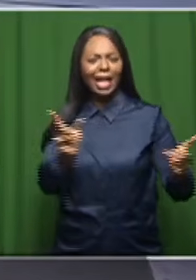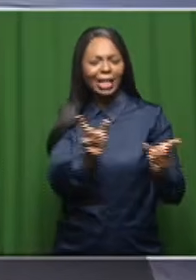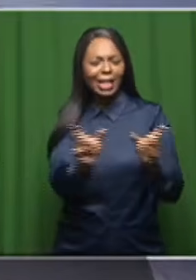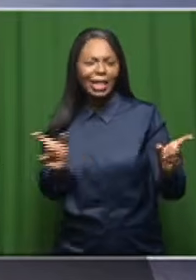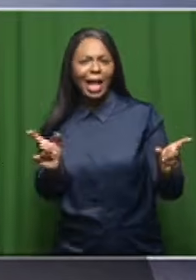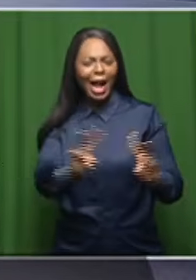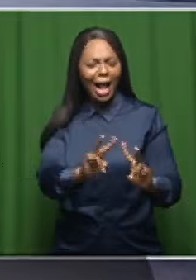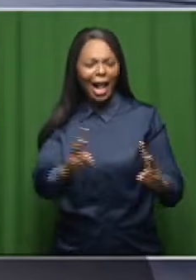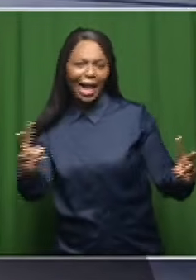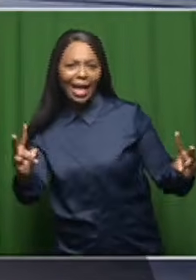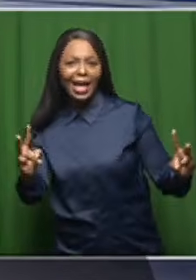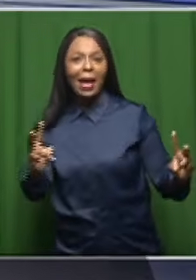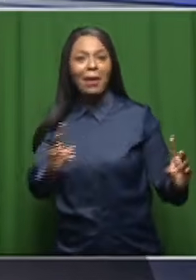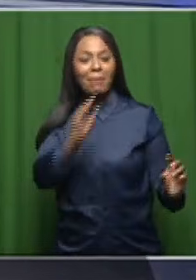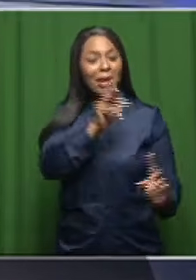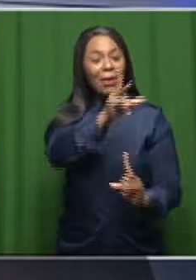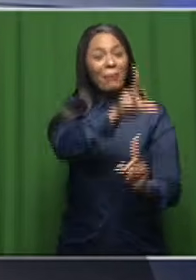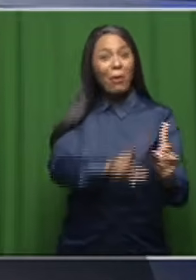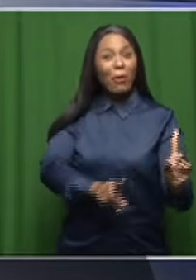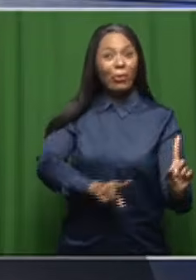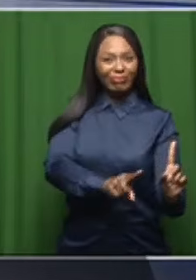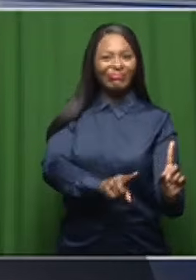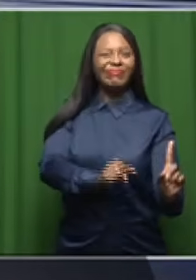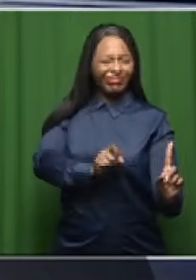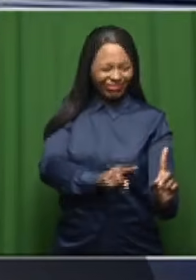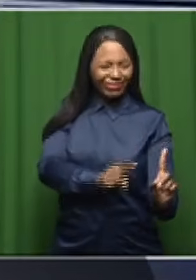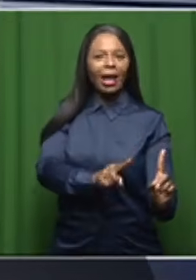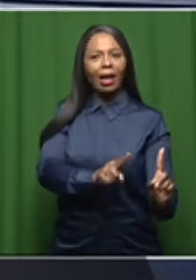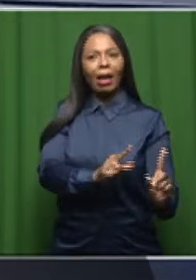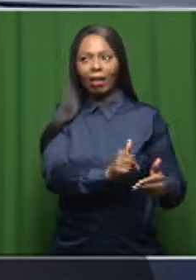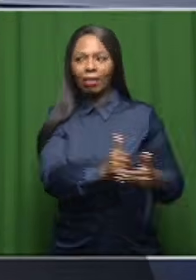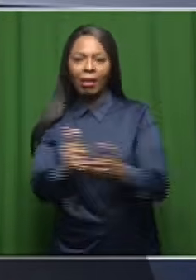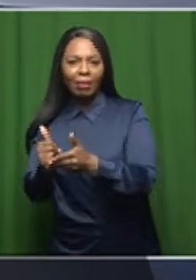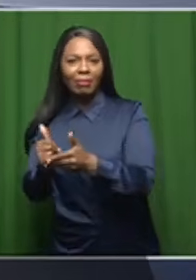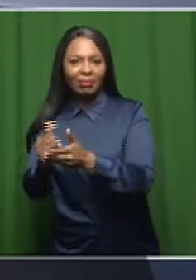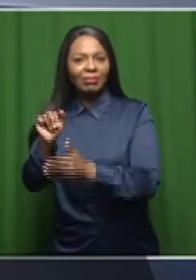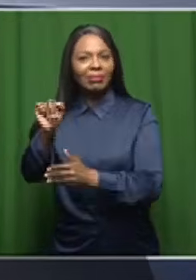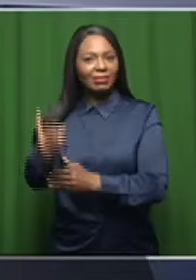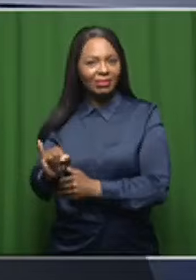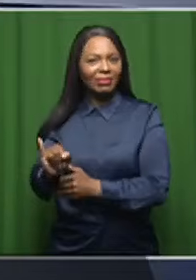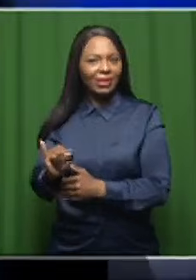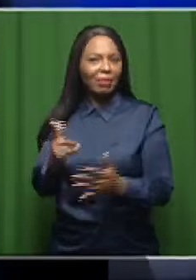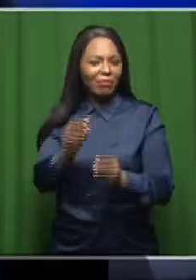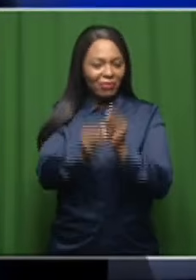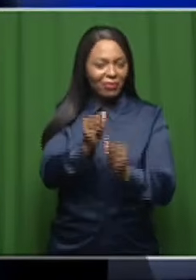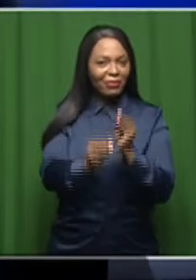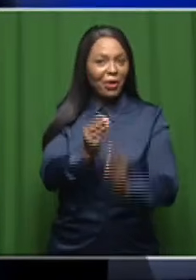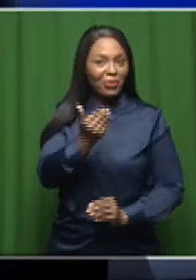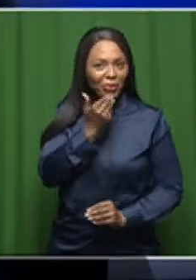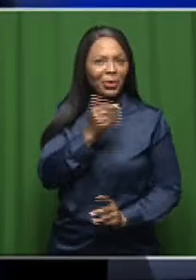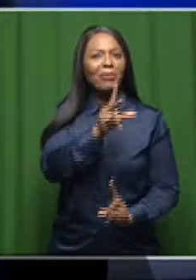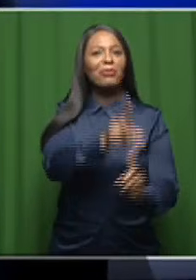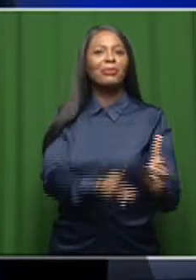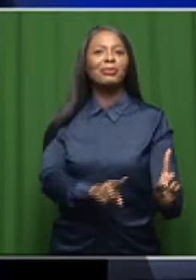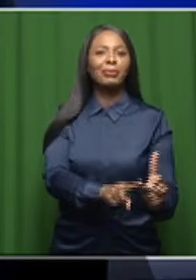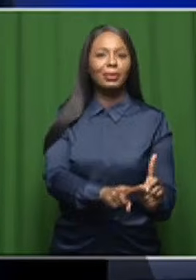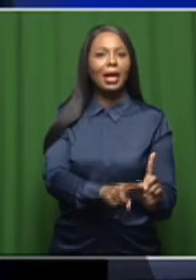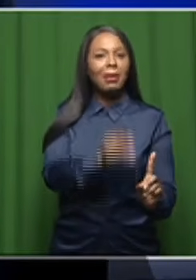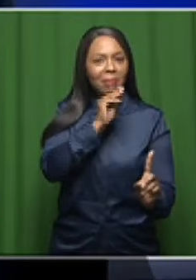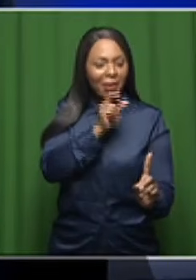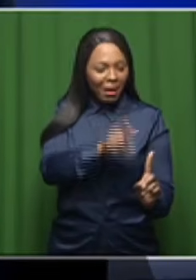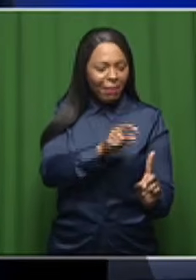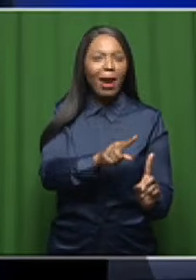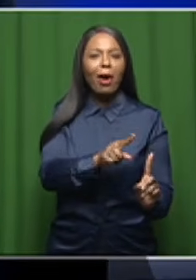Somebody has to be able to put that up on various platforms, right? And so that's the opportunities for us.